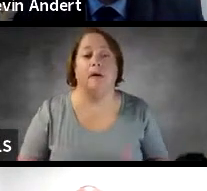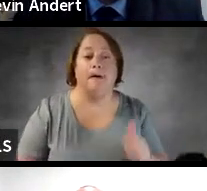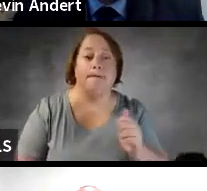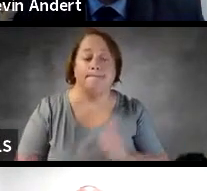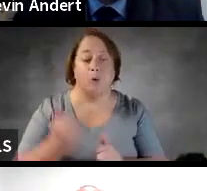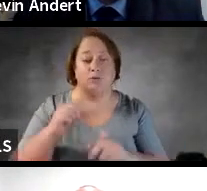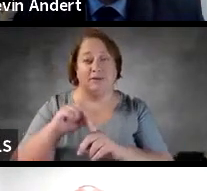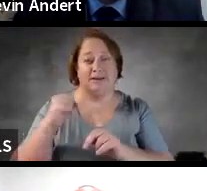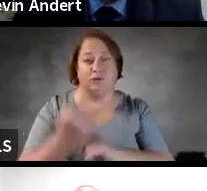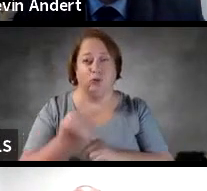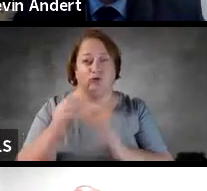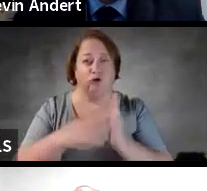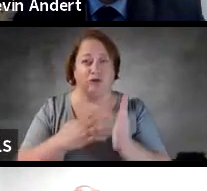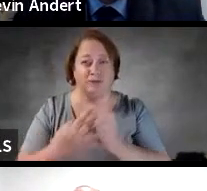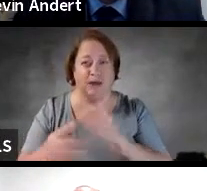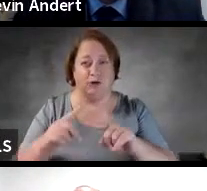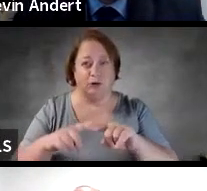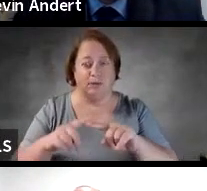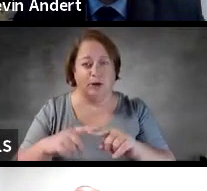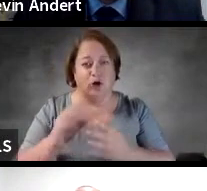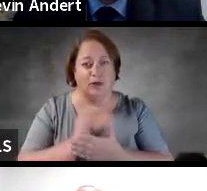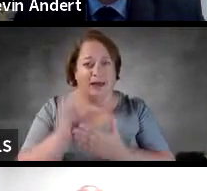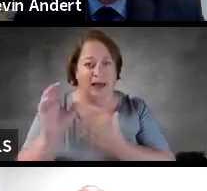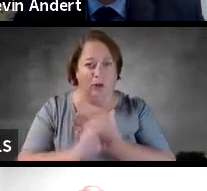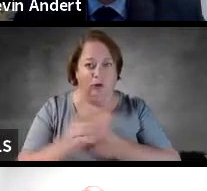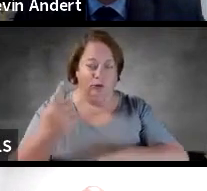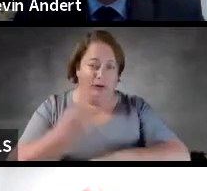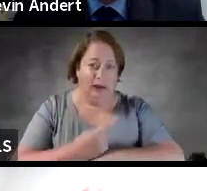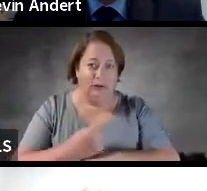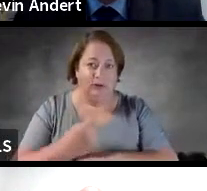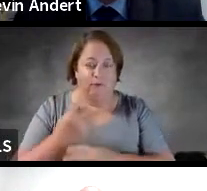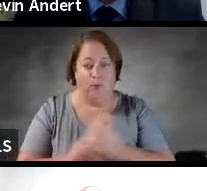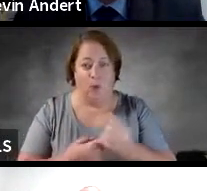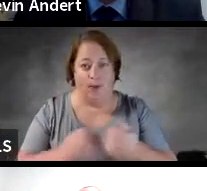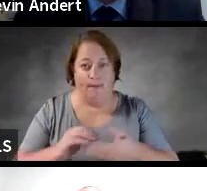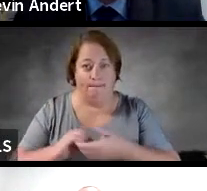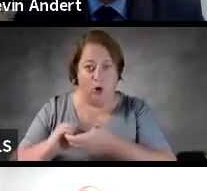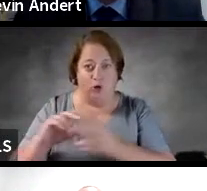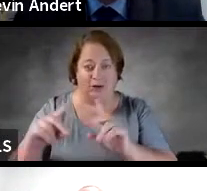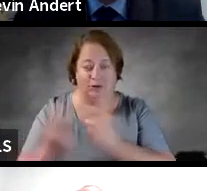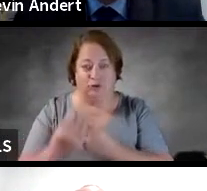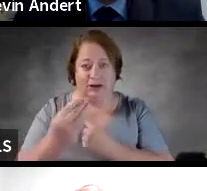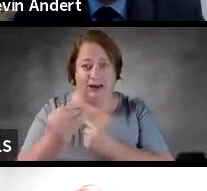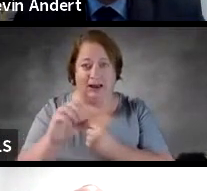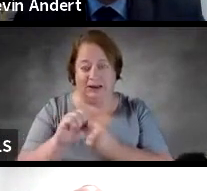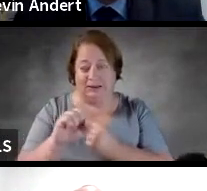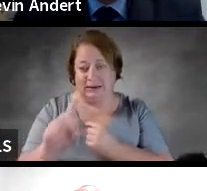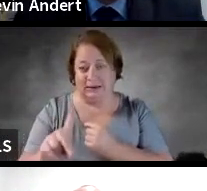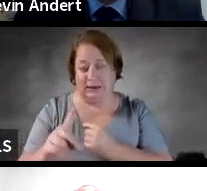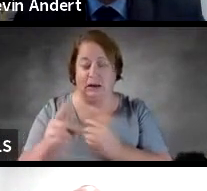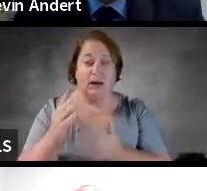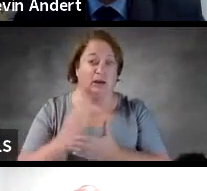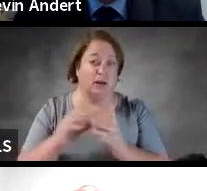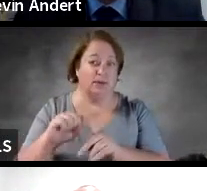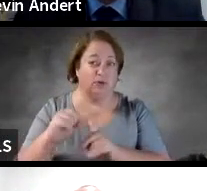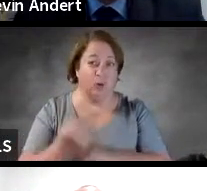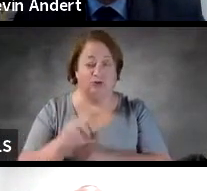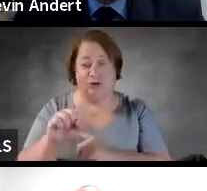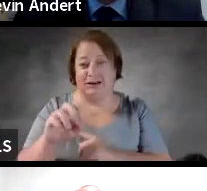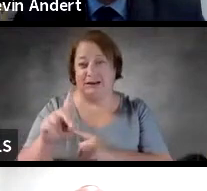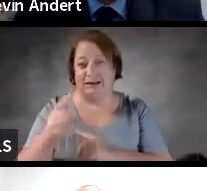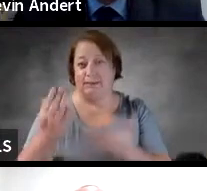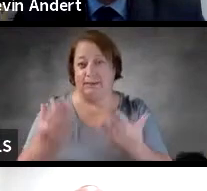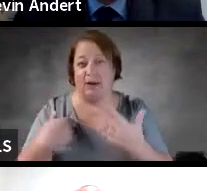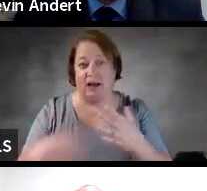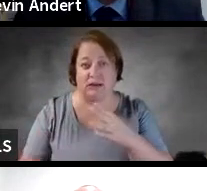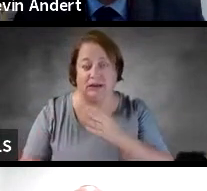based upon the number of calendar days for both the partner district as well as SSD. In some instances, SSD may have additional